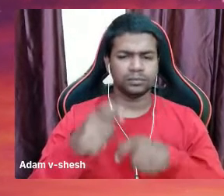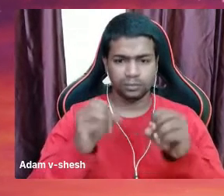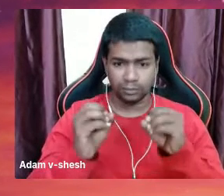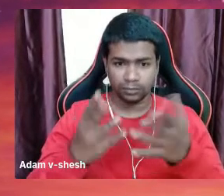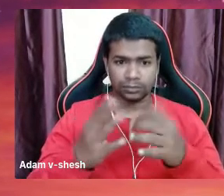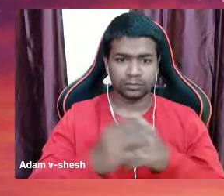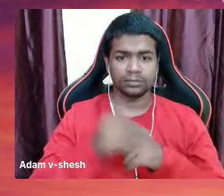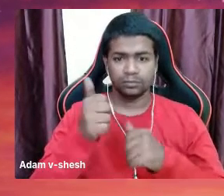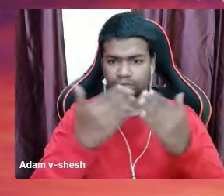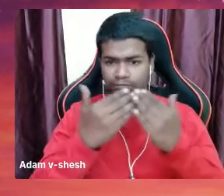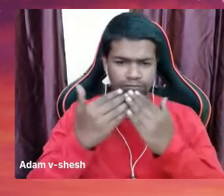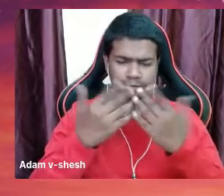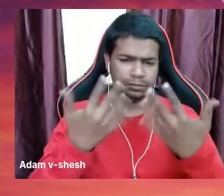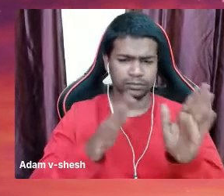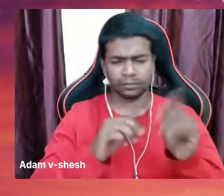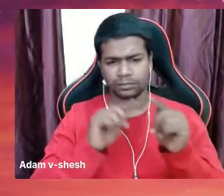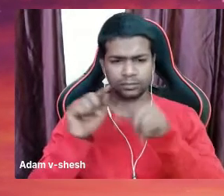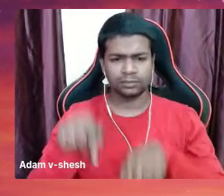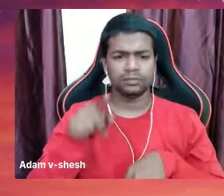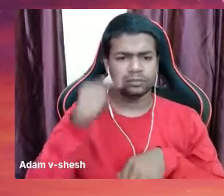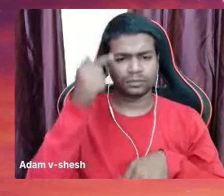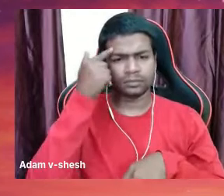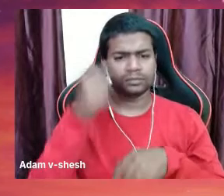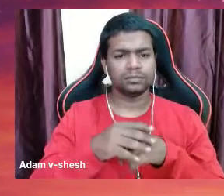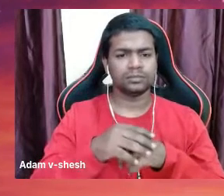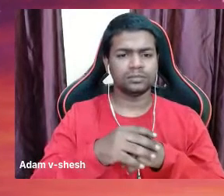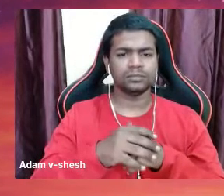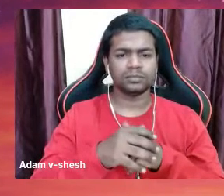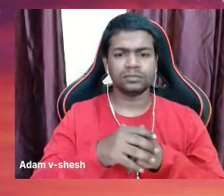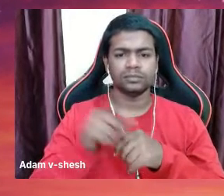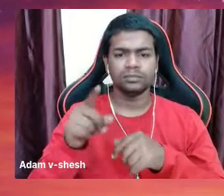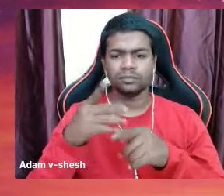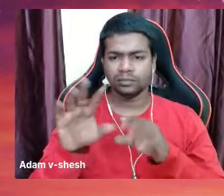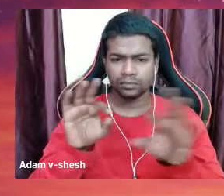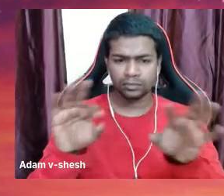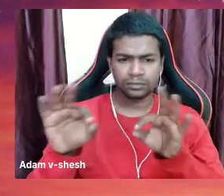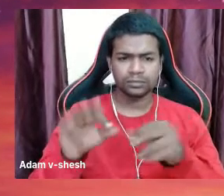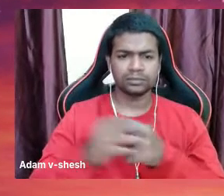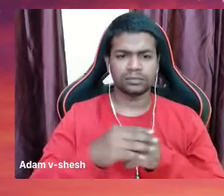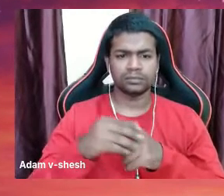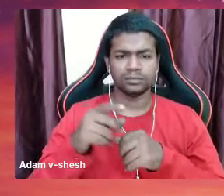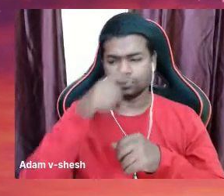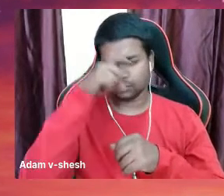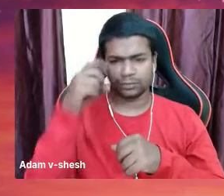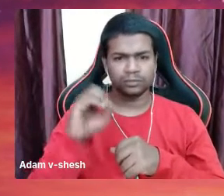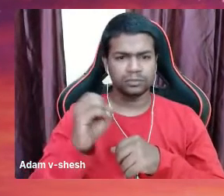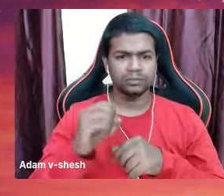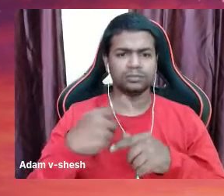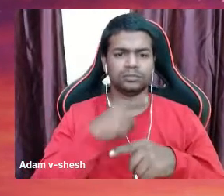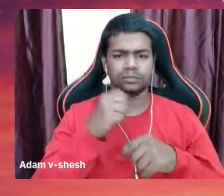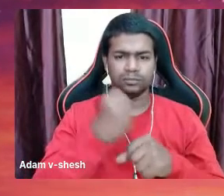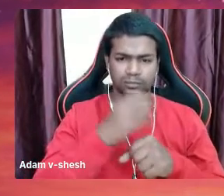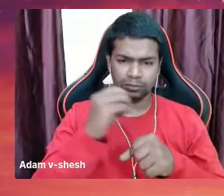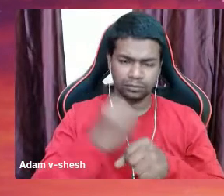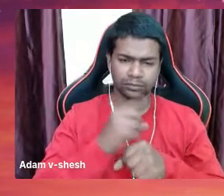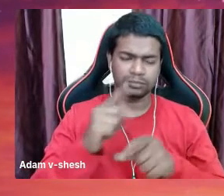good education background, people thought that you're doing it because of adverse selection, that somehow you didn't get a good job at a Google or a Microsoft or a